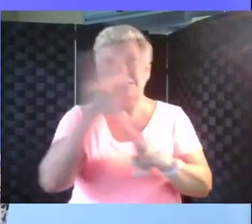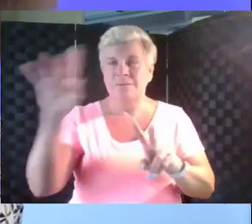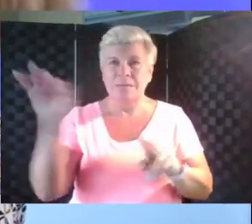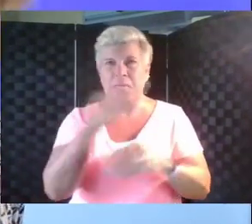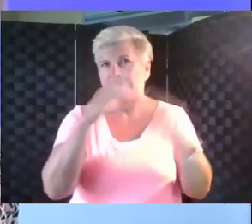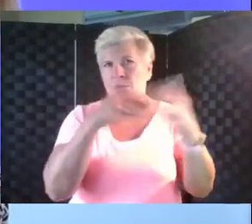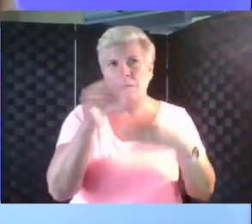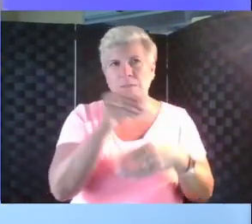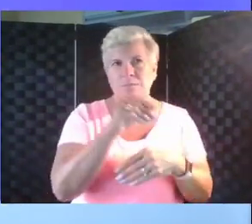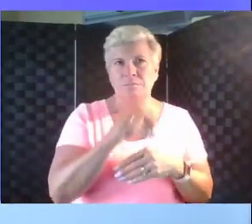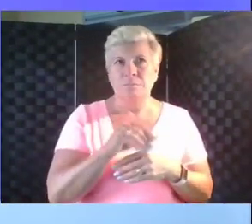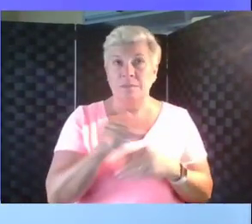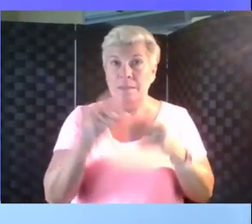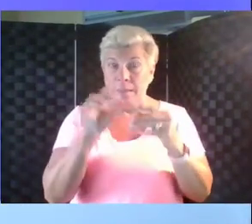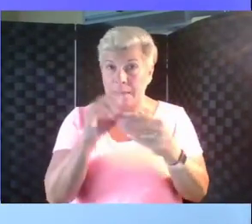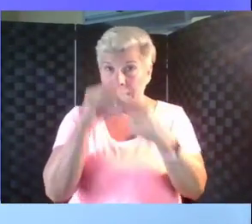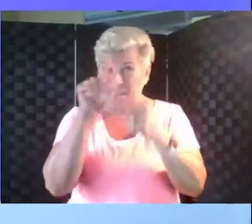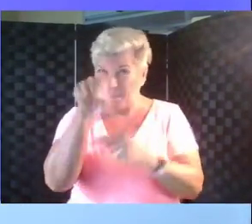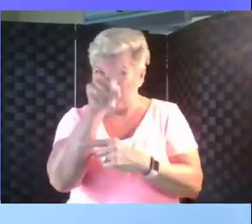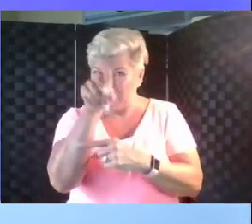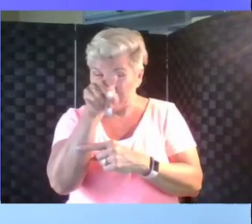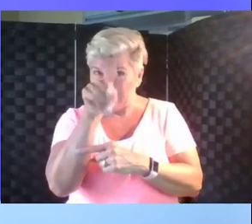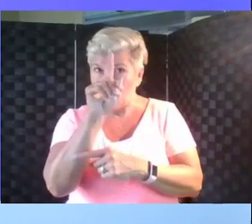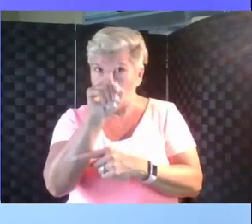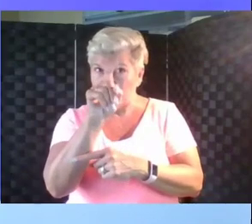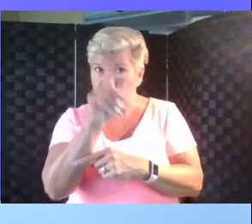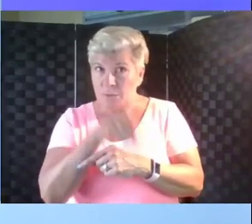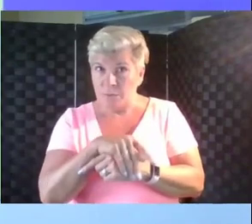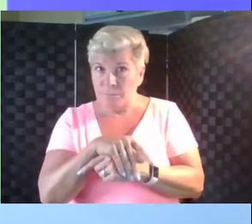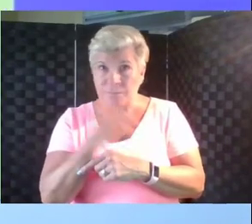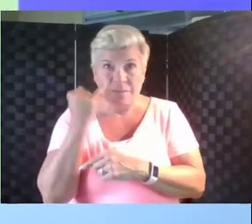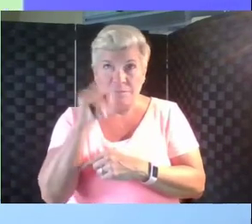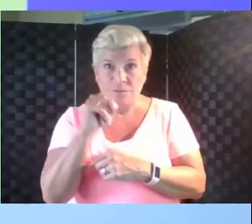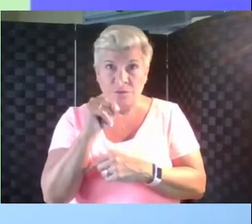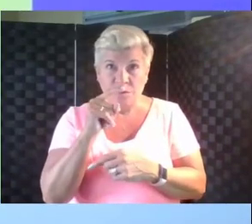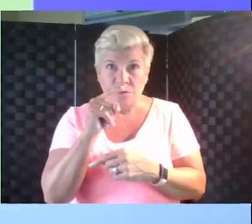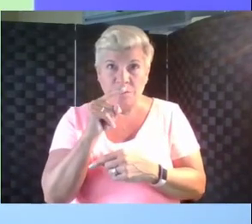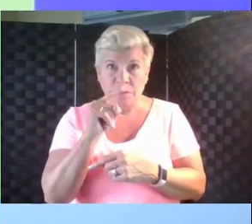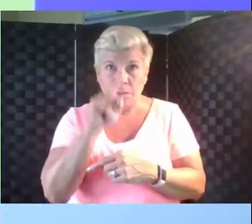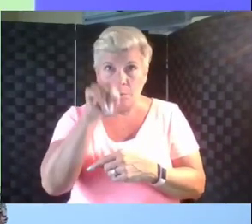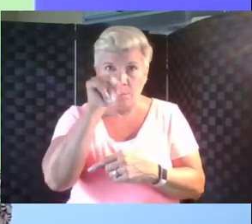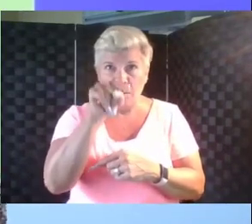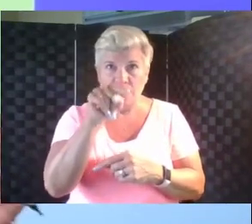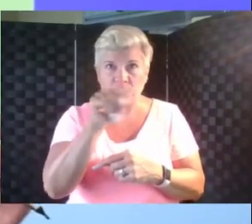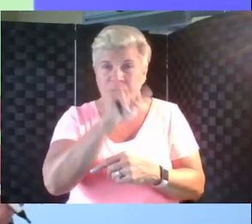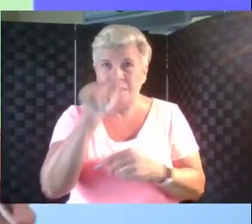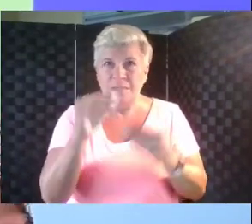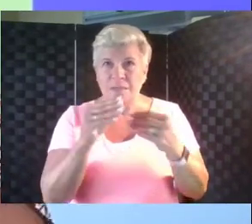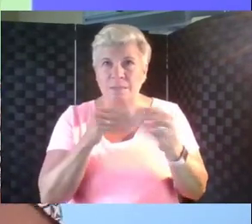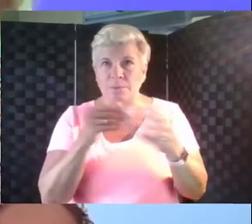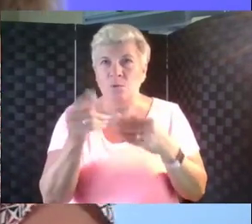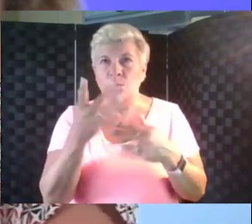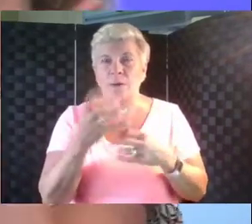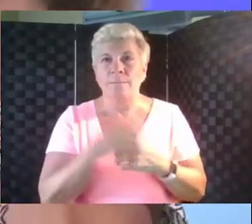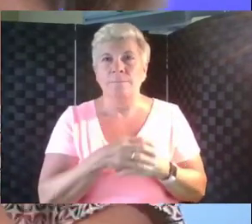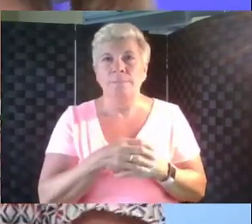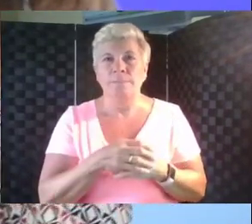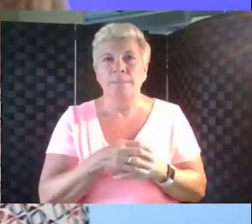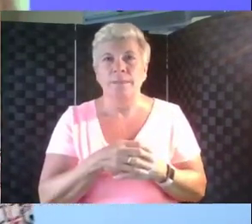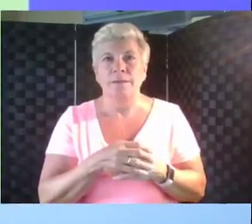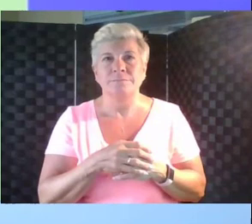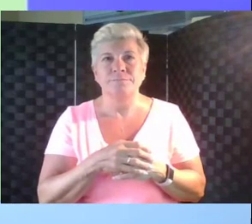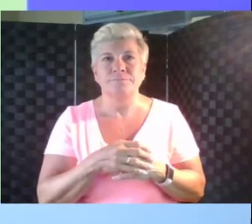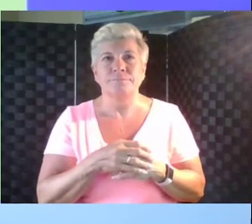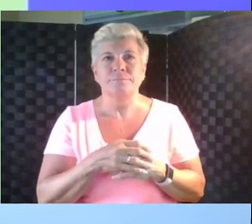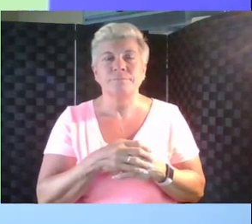anywhere in here. That special bullseye gets a question mark. If you land on that question mark, you can put any number you want. So here's